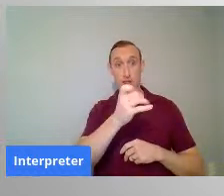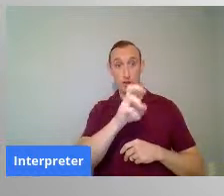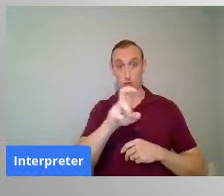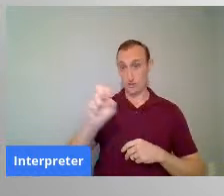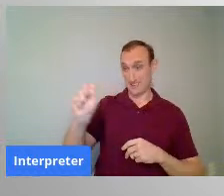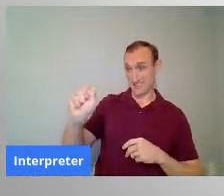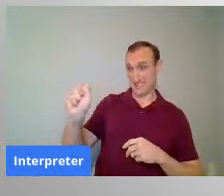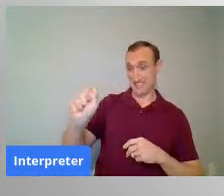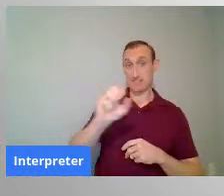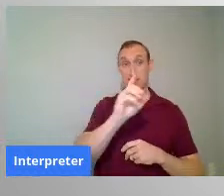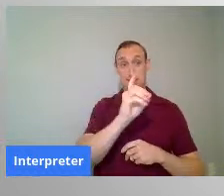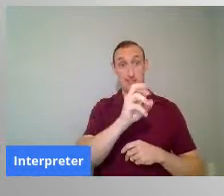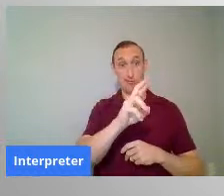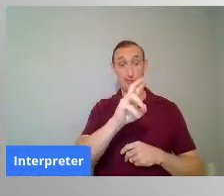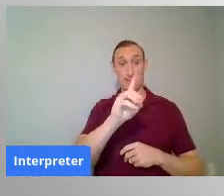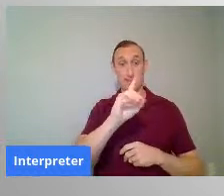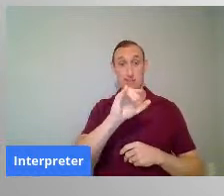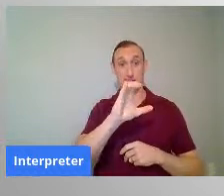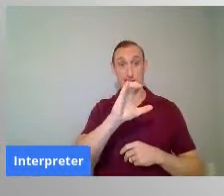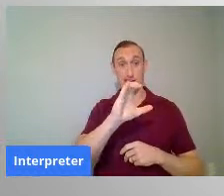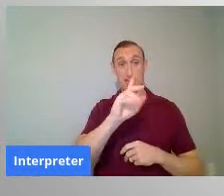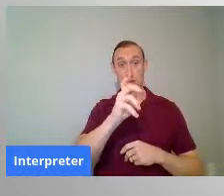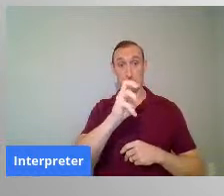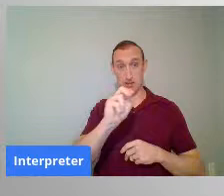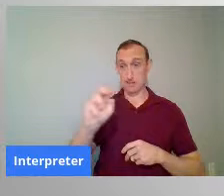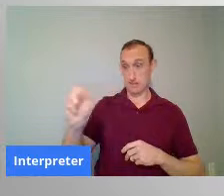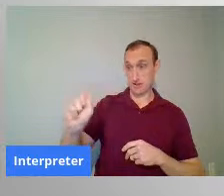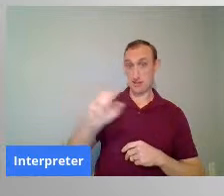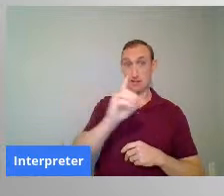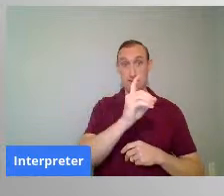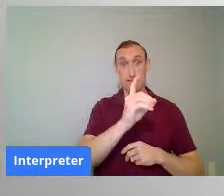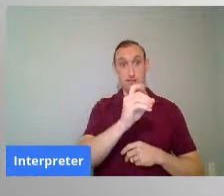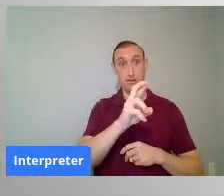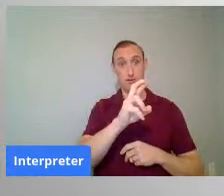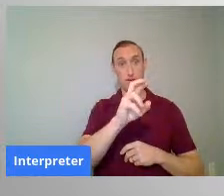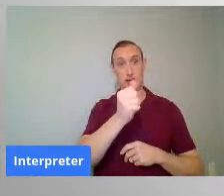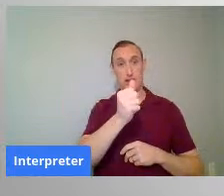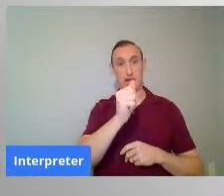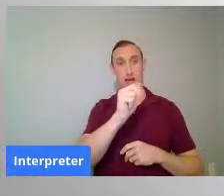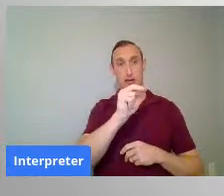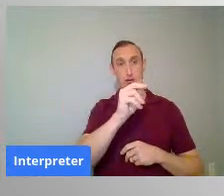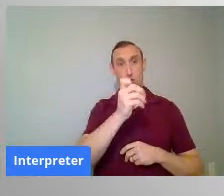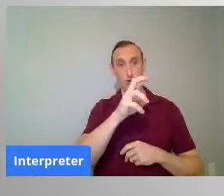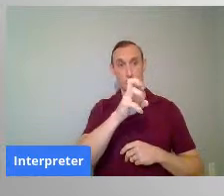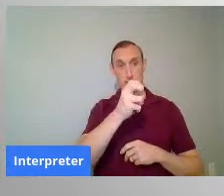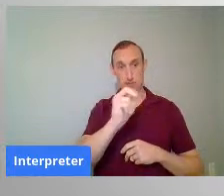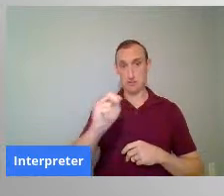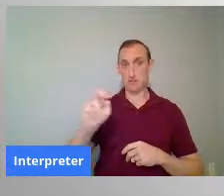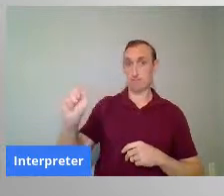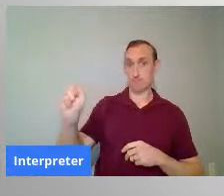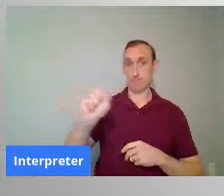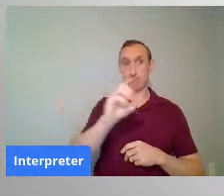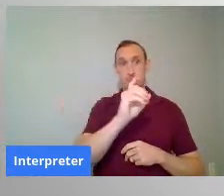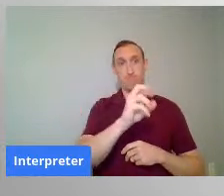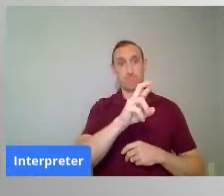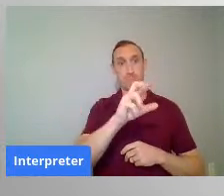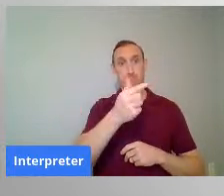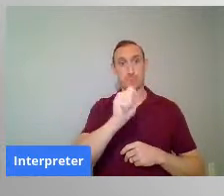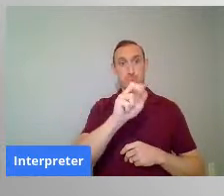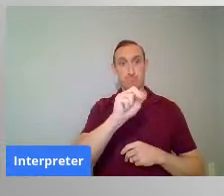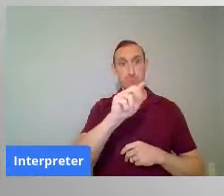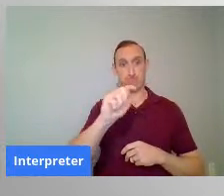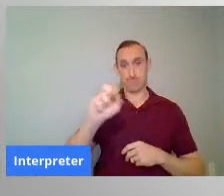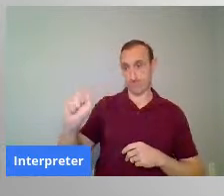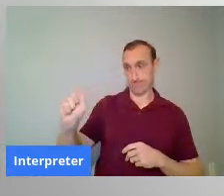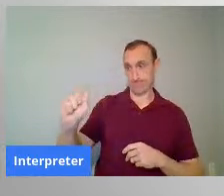Yes. Dr. Dykeman, Yes. Dr. Anderson, Yes. Dr. Gant,